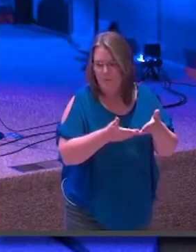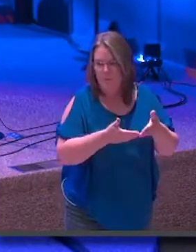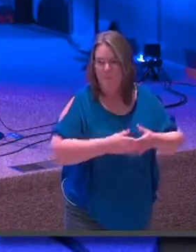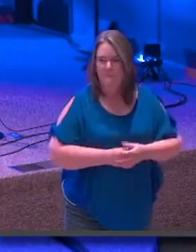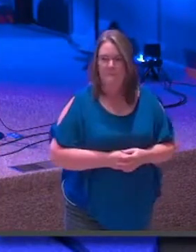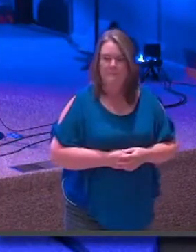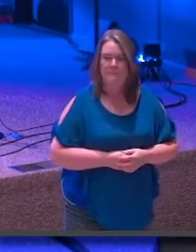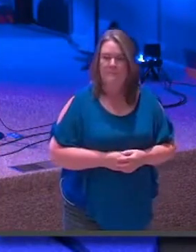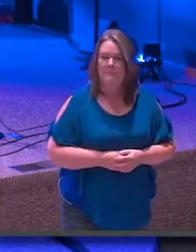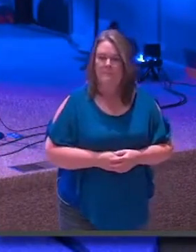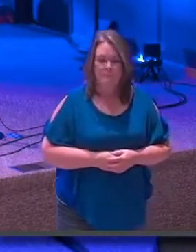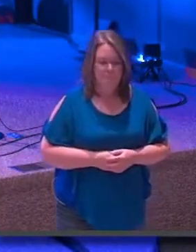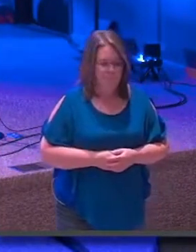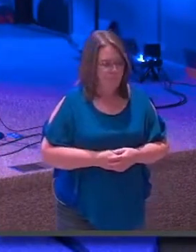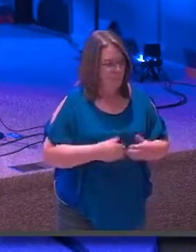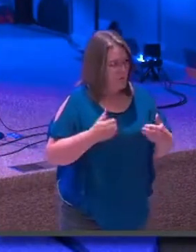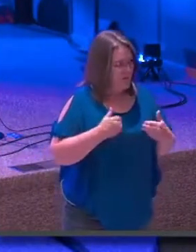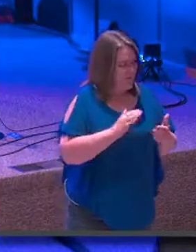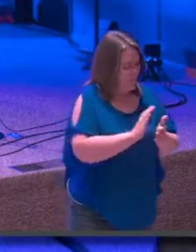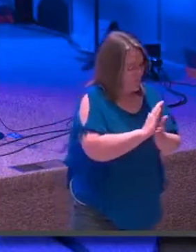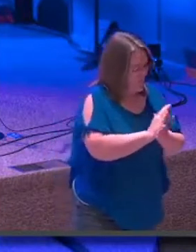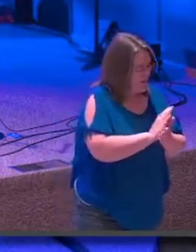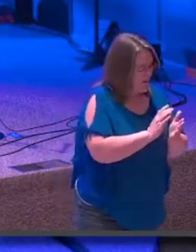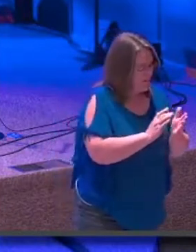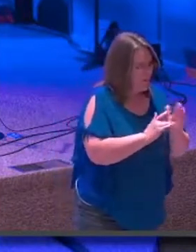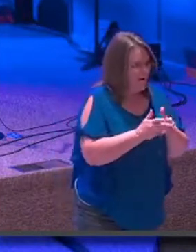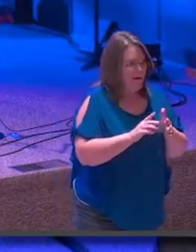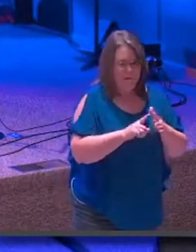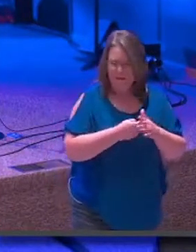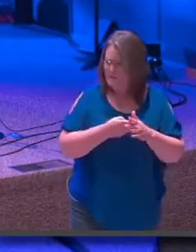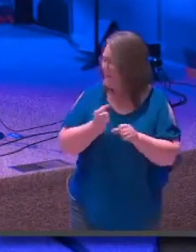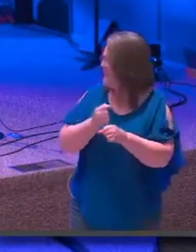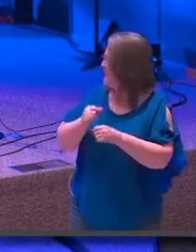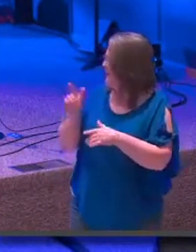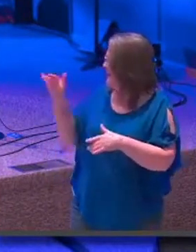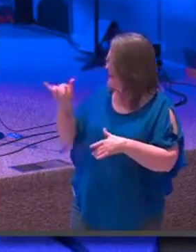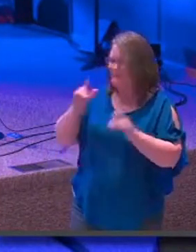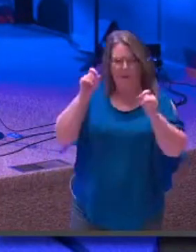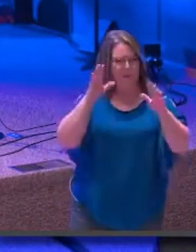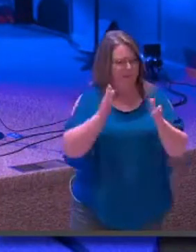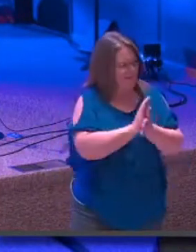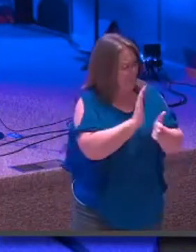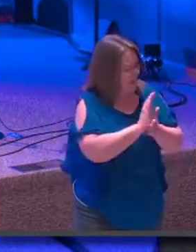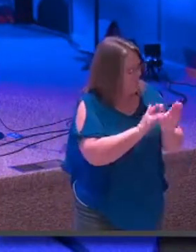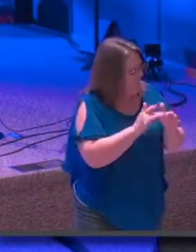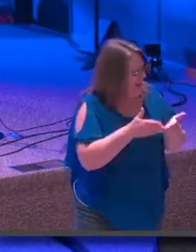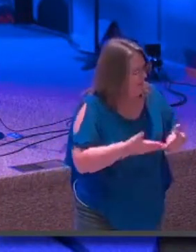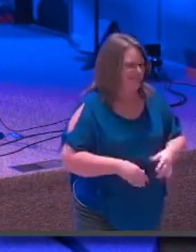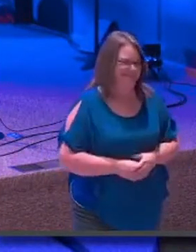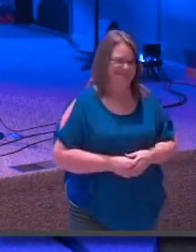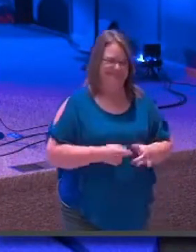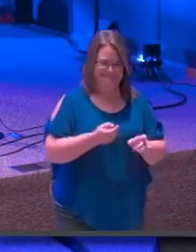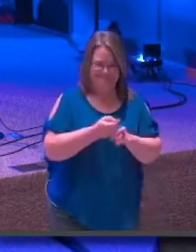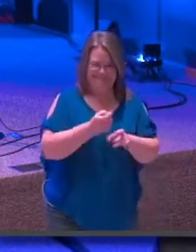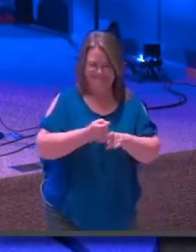You have your paper Bibles. They just started making these things. They're amazing. Paper Bibles.